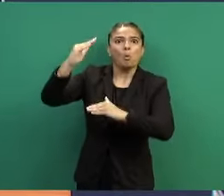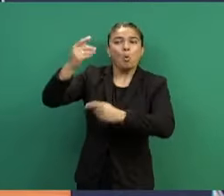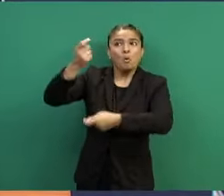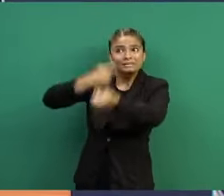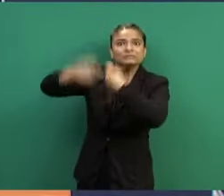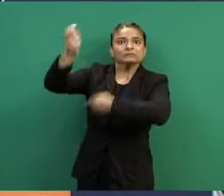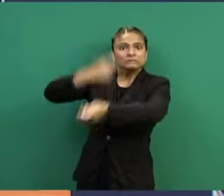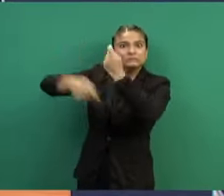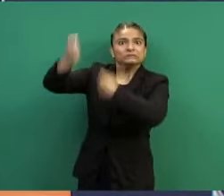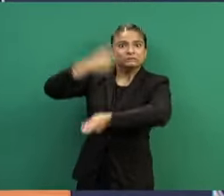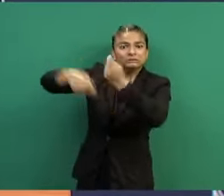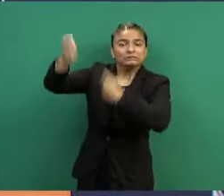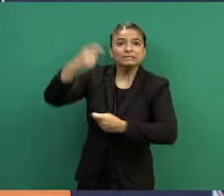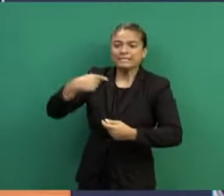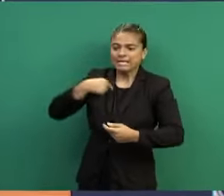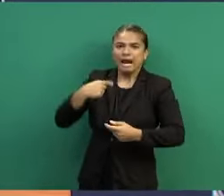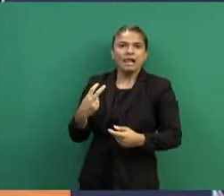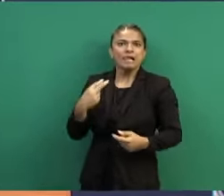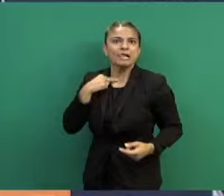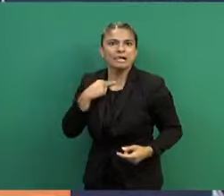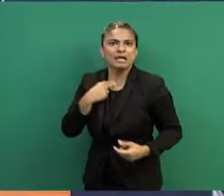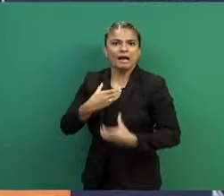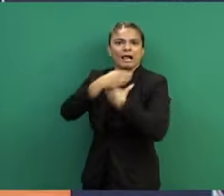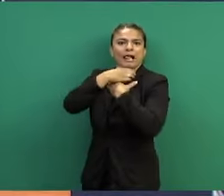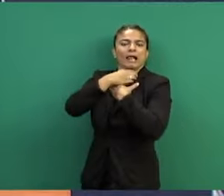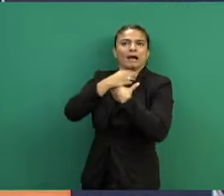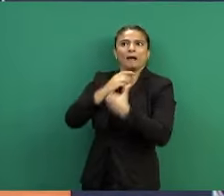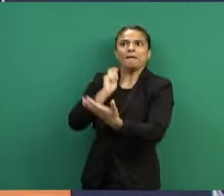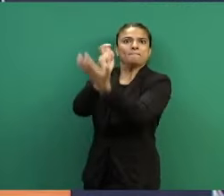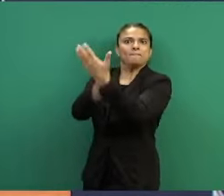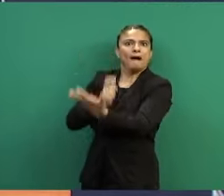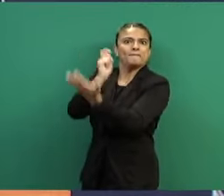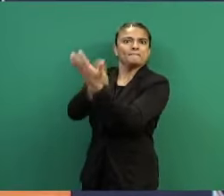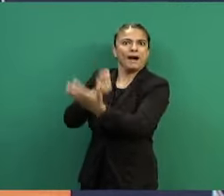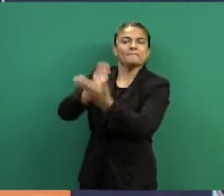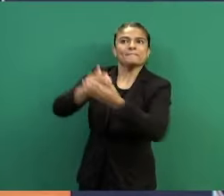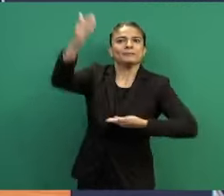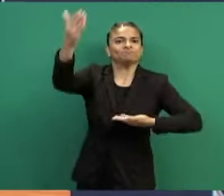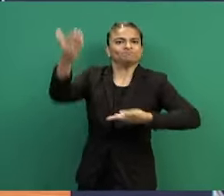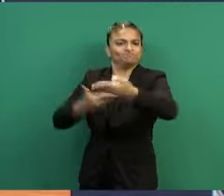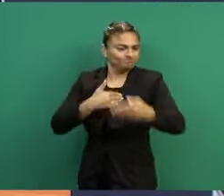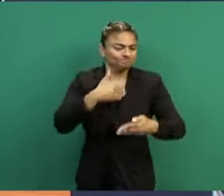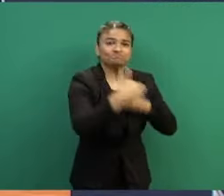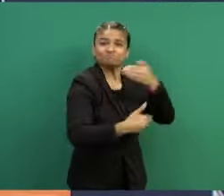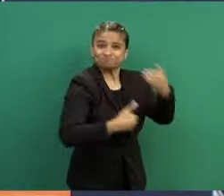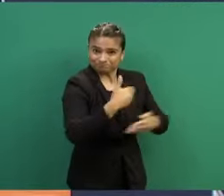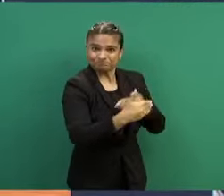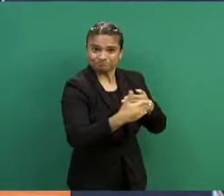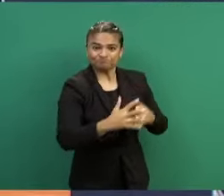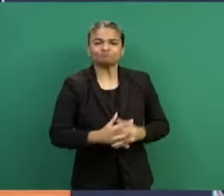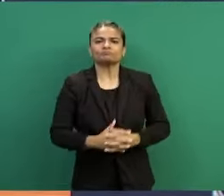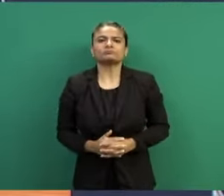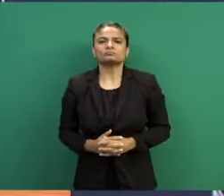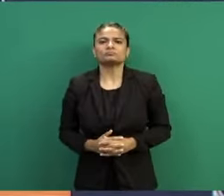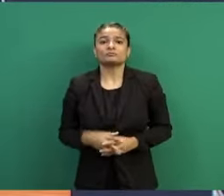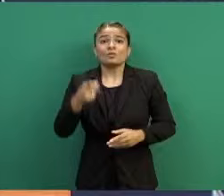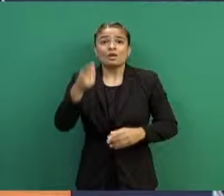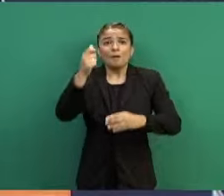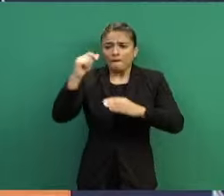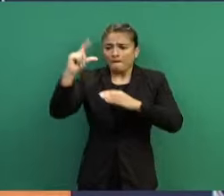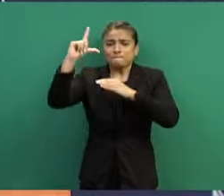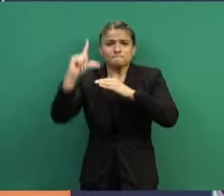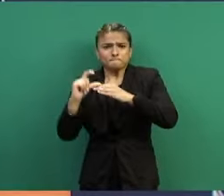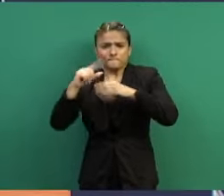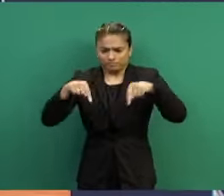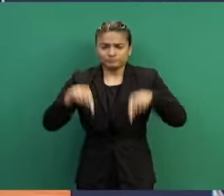Turning to the inflation outlook, South Africa's headline inflation rate has increased more gradually than in many